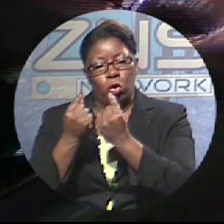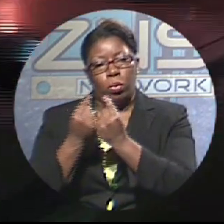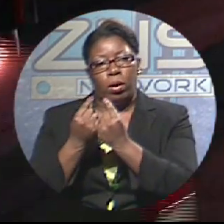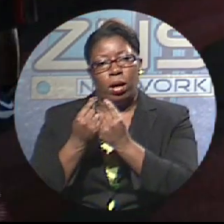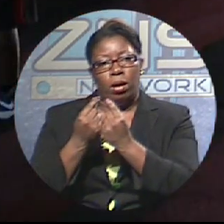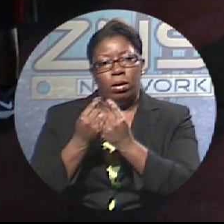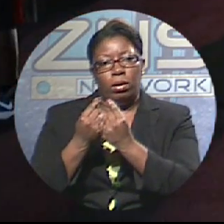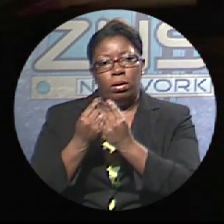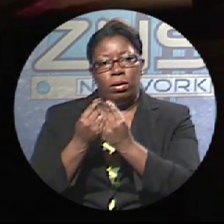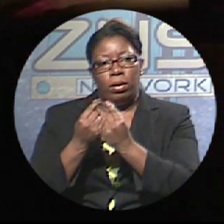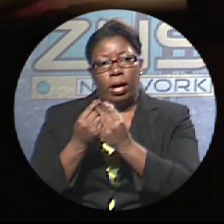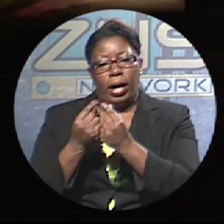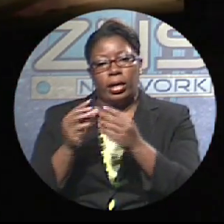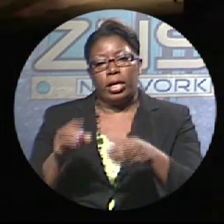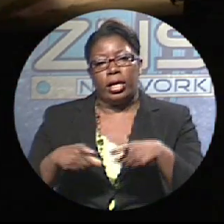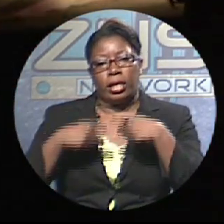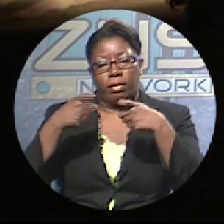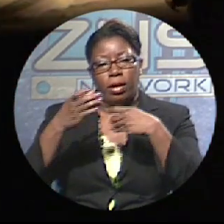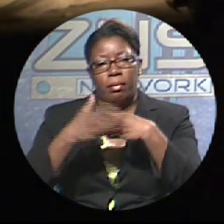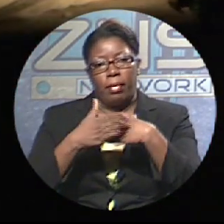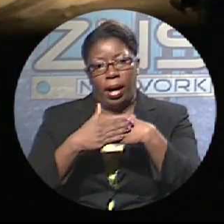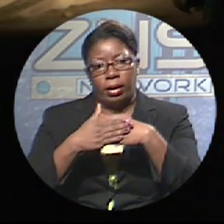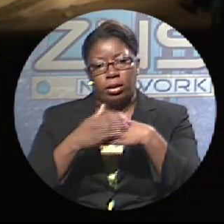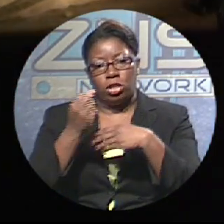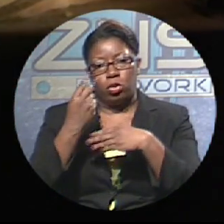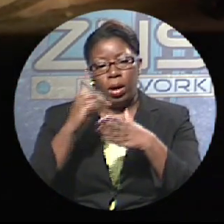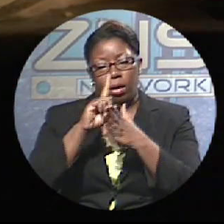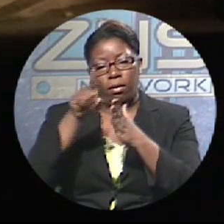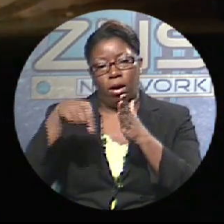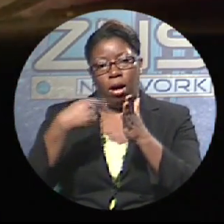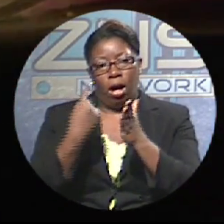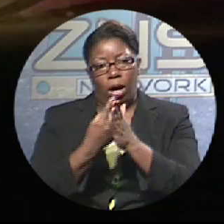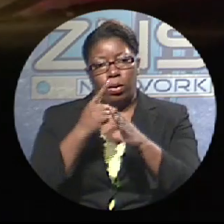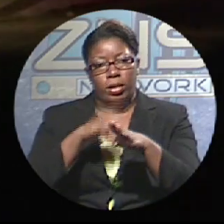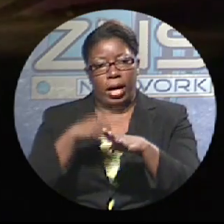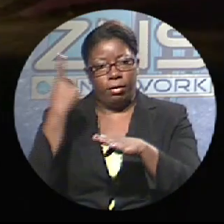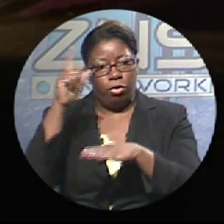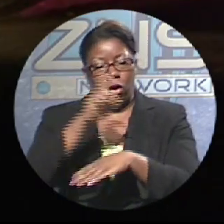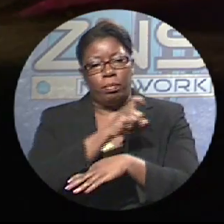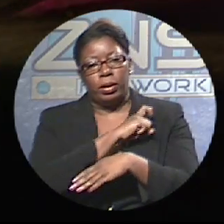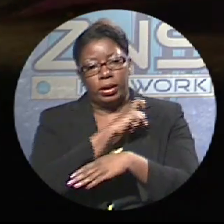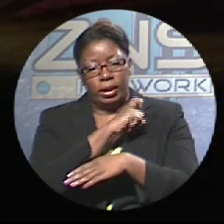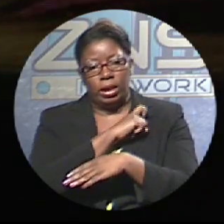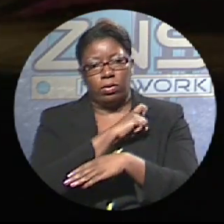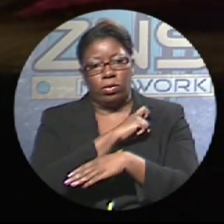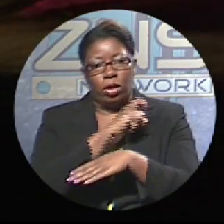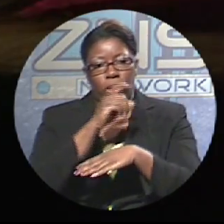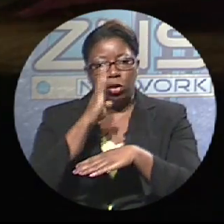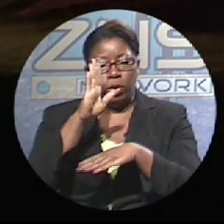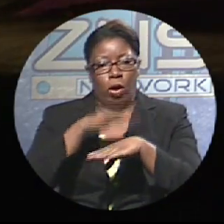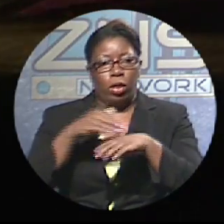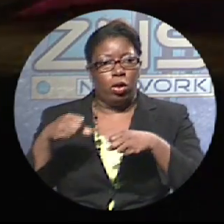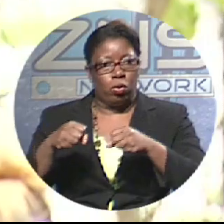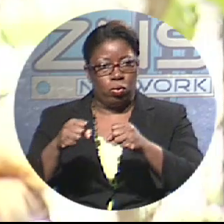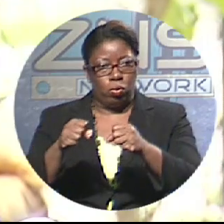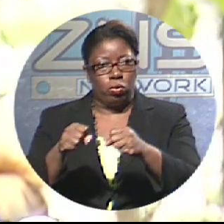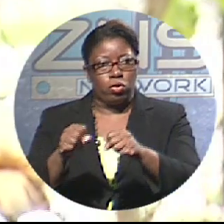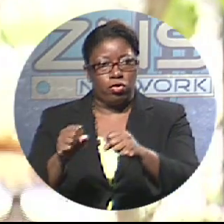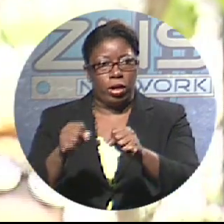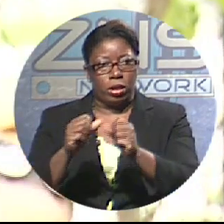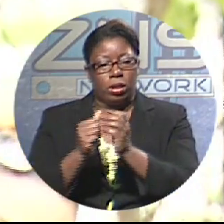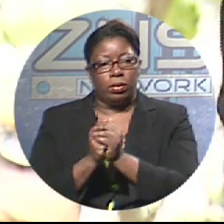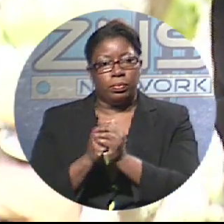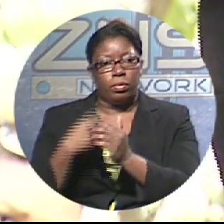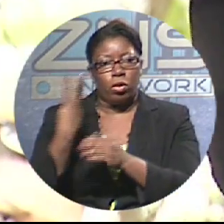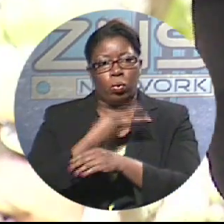the reinstatement of the 12-hour shift. Mr. Christie says if he has to, he is prepared to put a police car on every corner. We